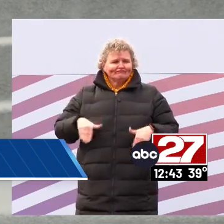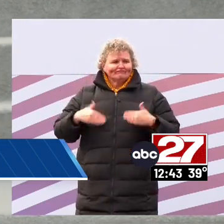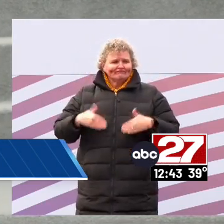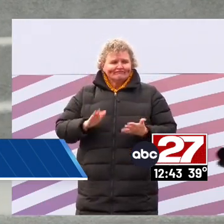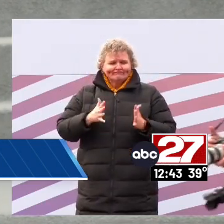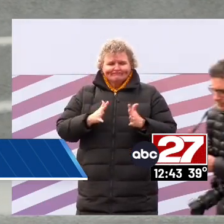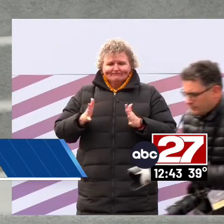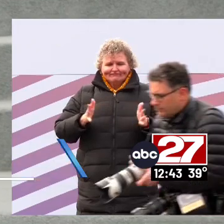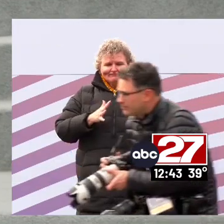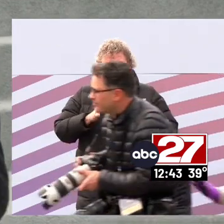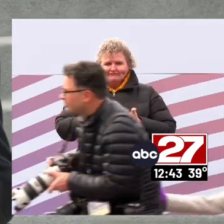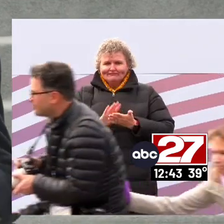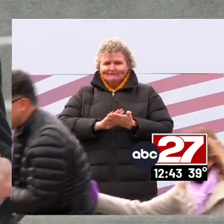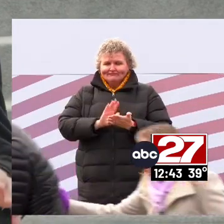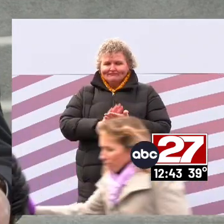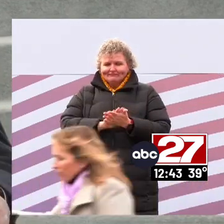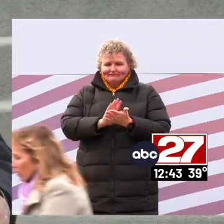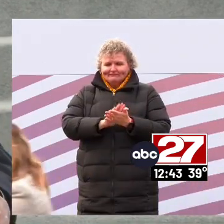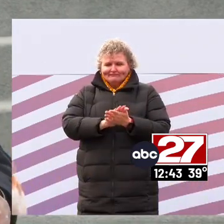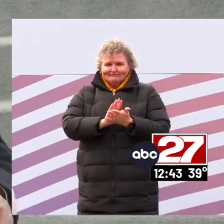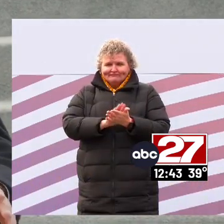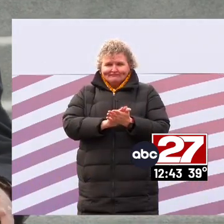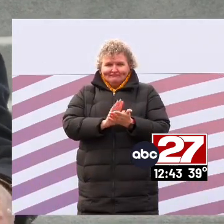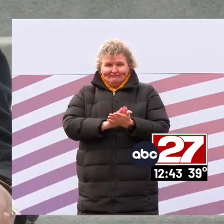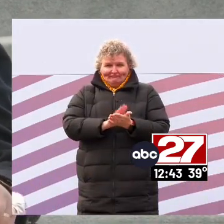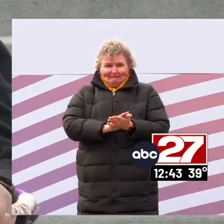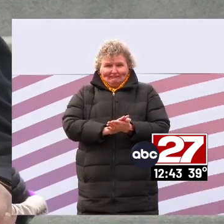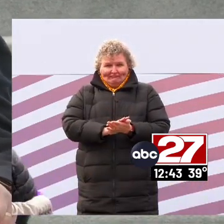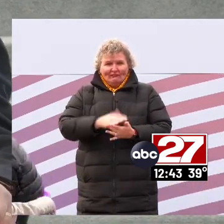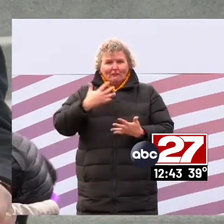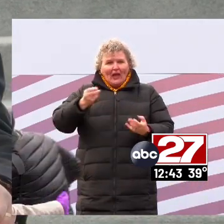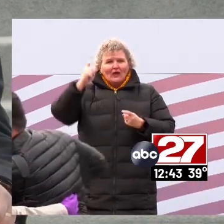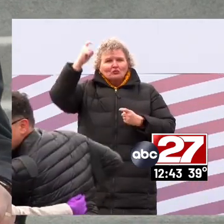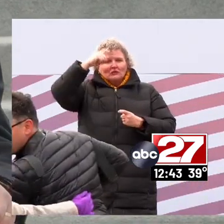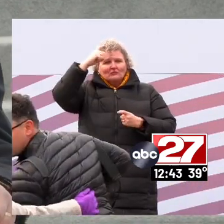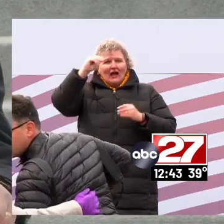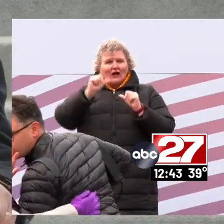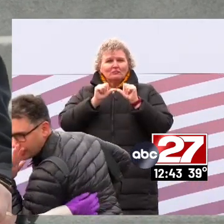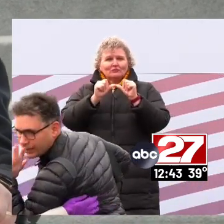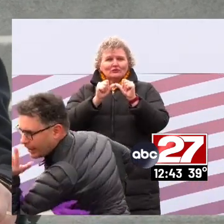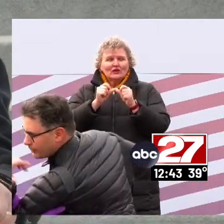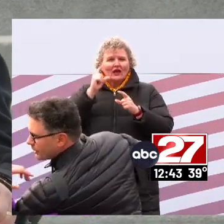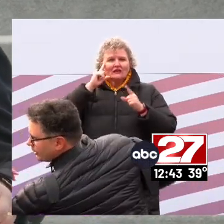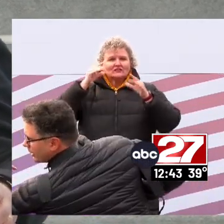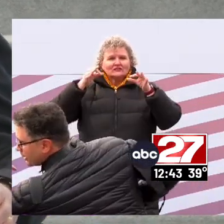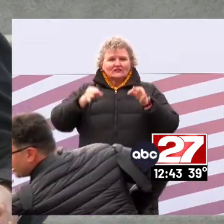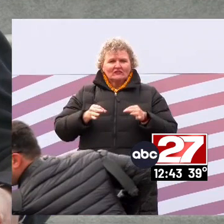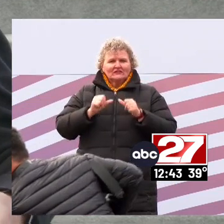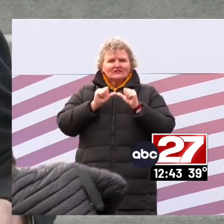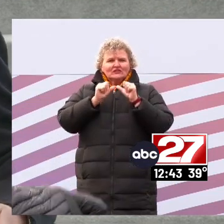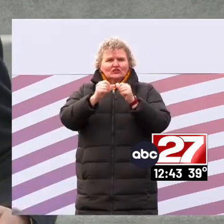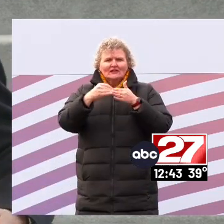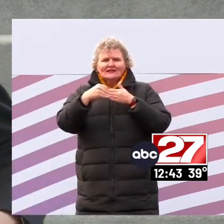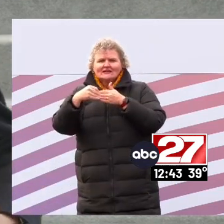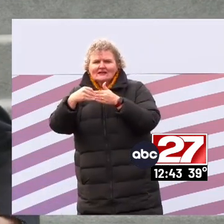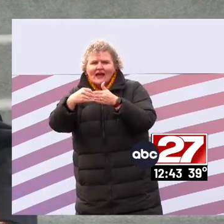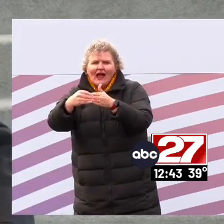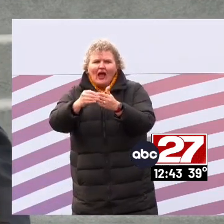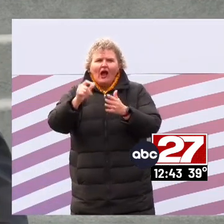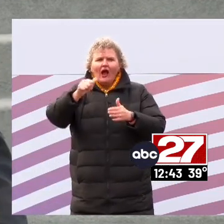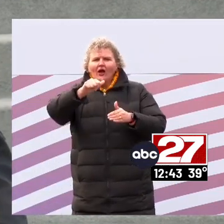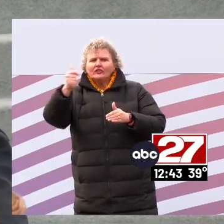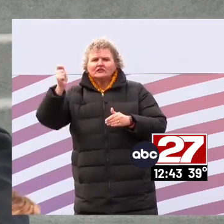May wisdom and the pursuit of justice continue to guide you and your fellow justices of the Supreme